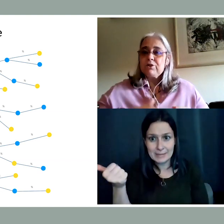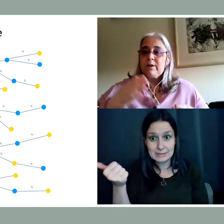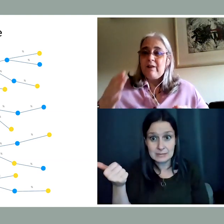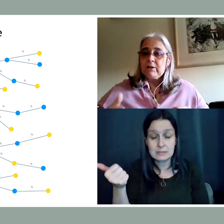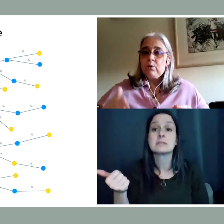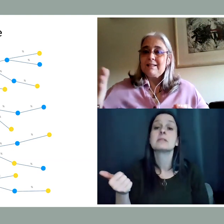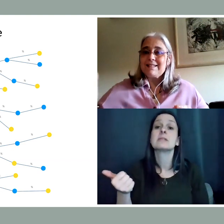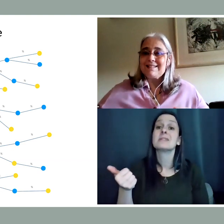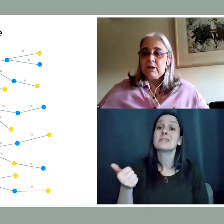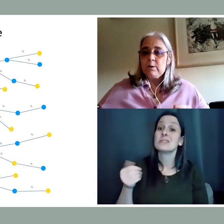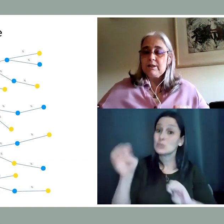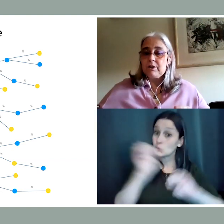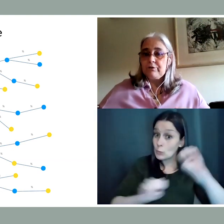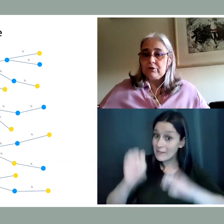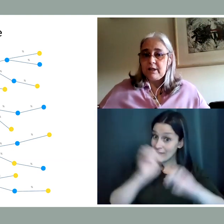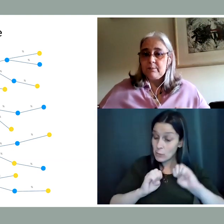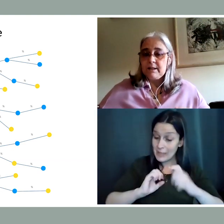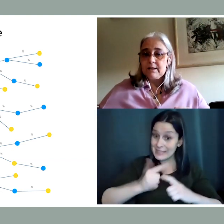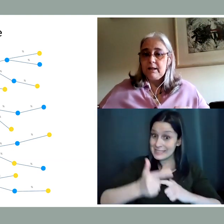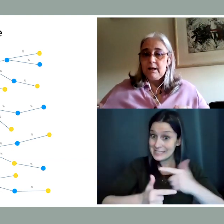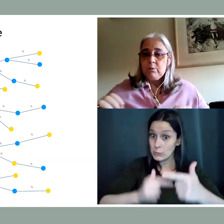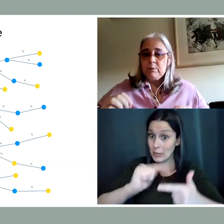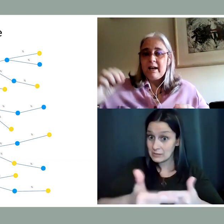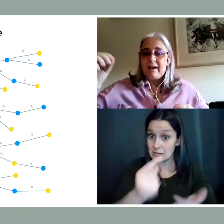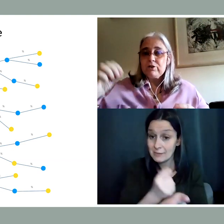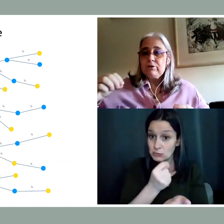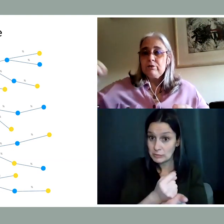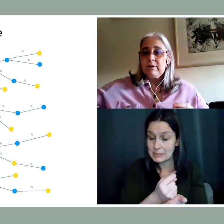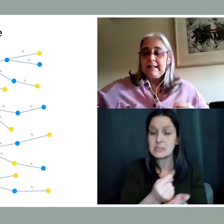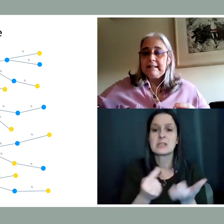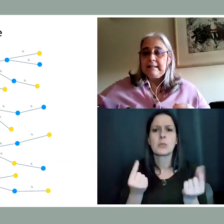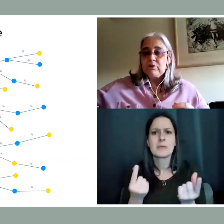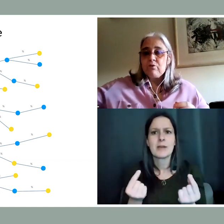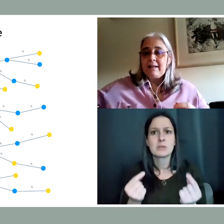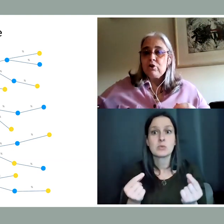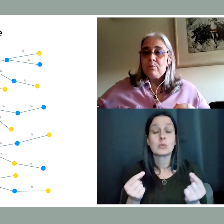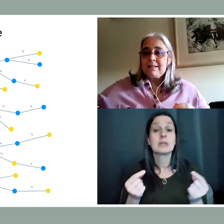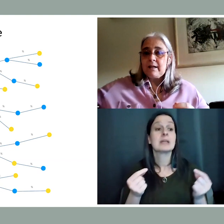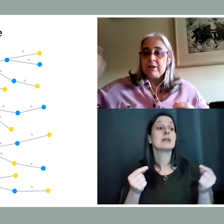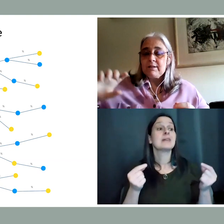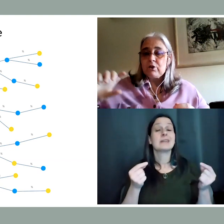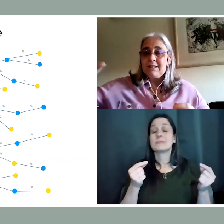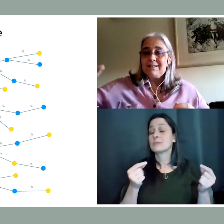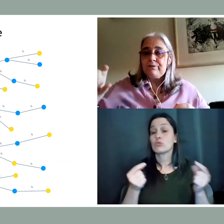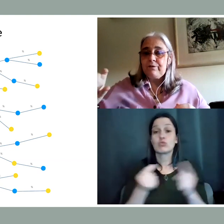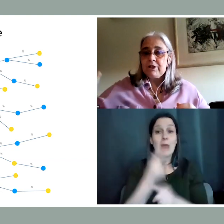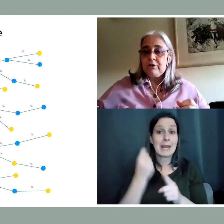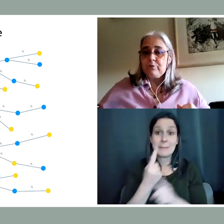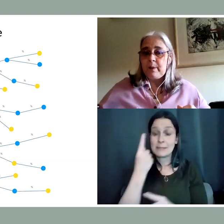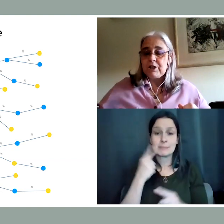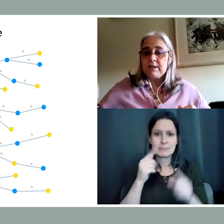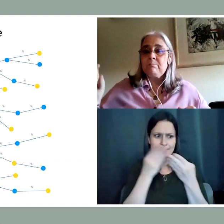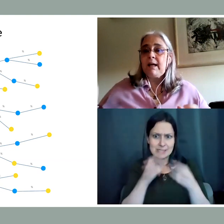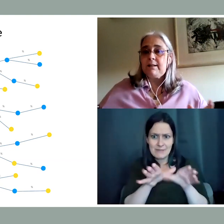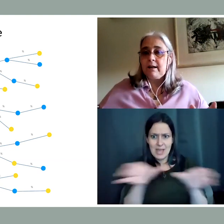for us to evaluate a sequence of treatments, we would have to do this randomization, so this division